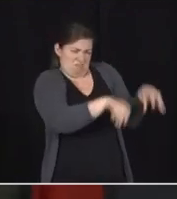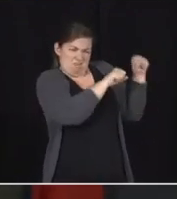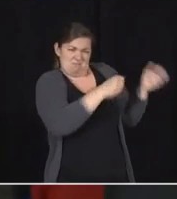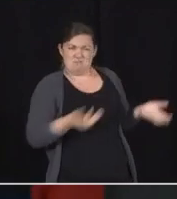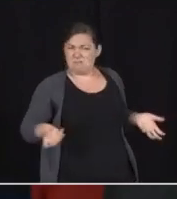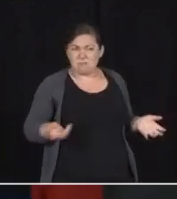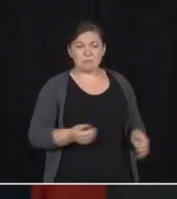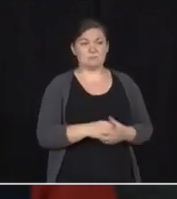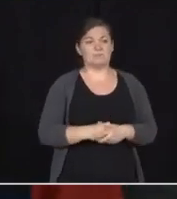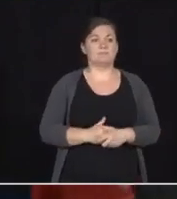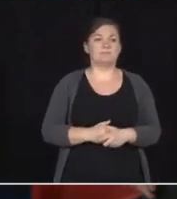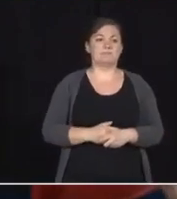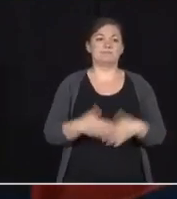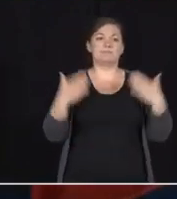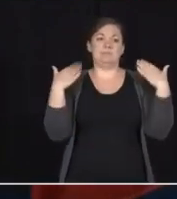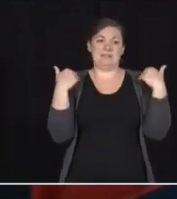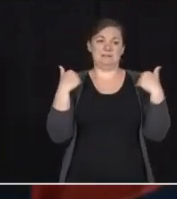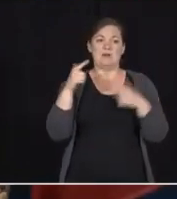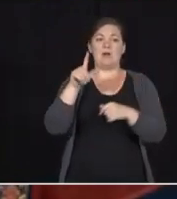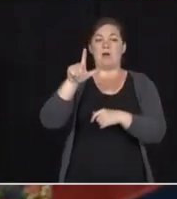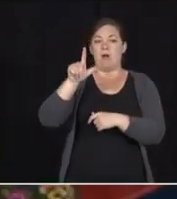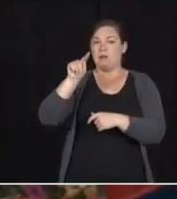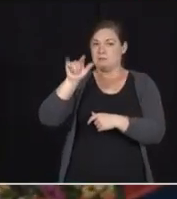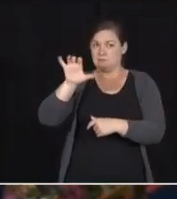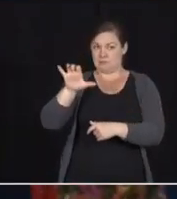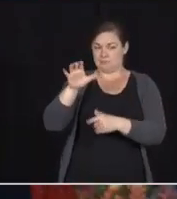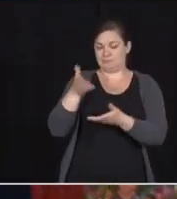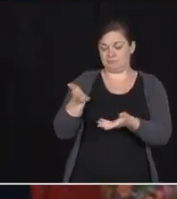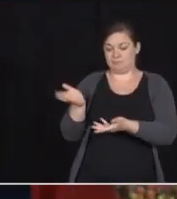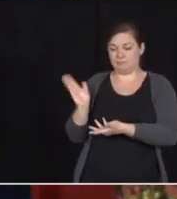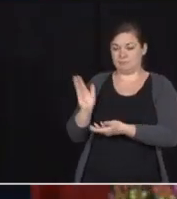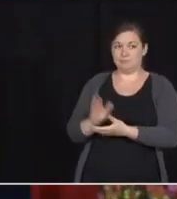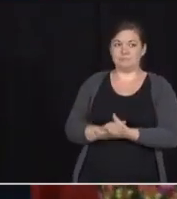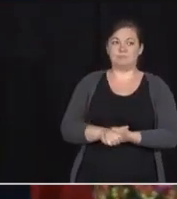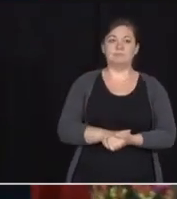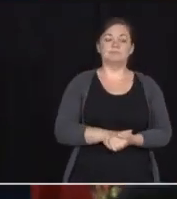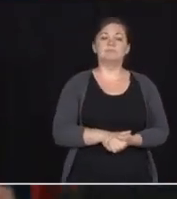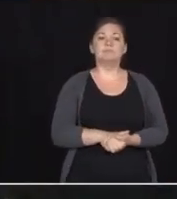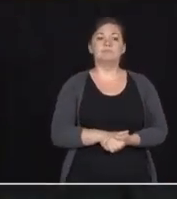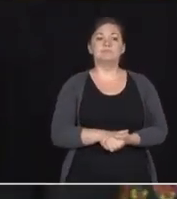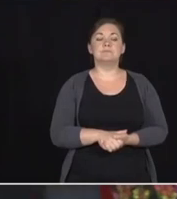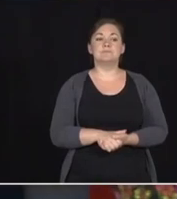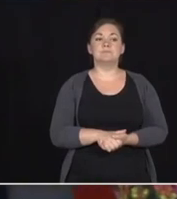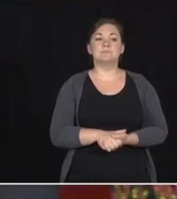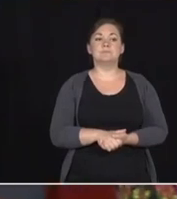Long-Term Care.